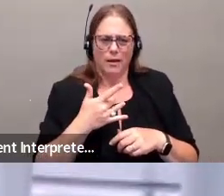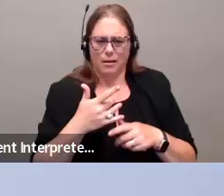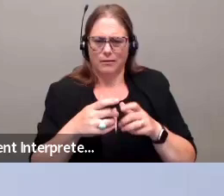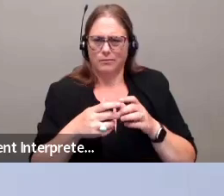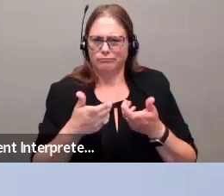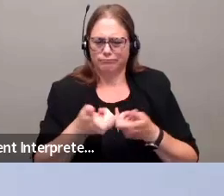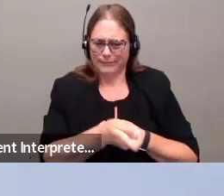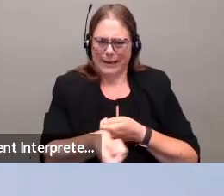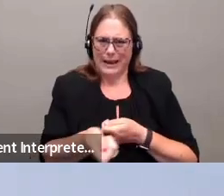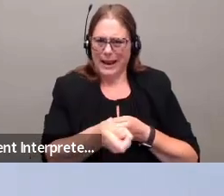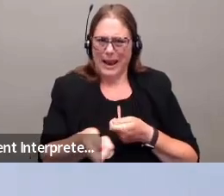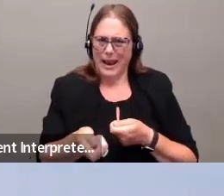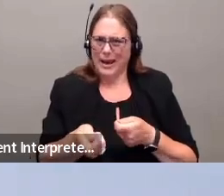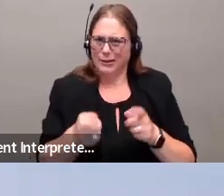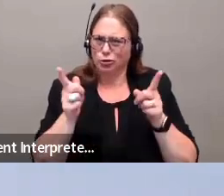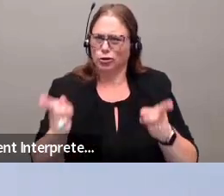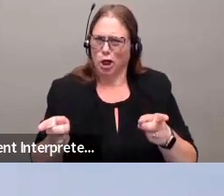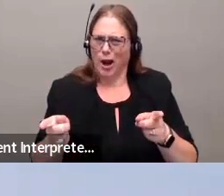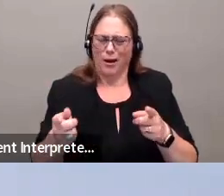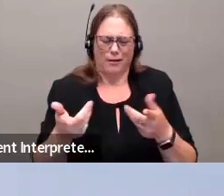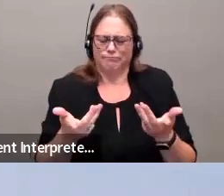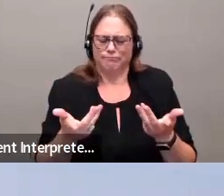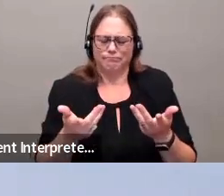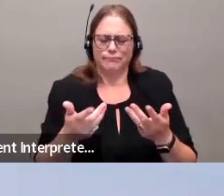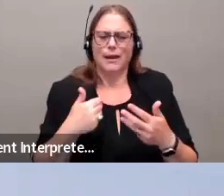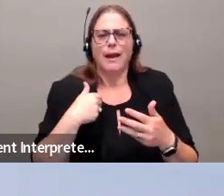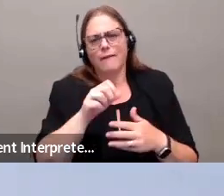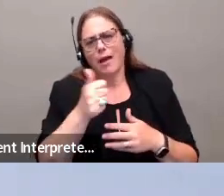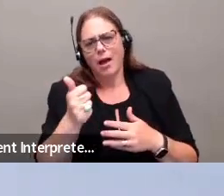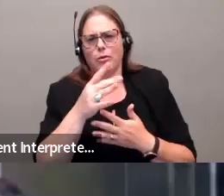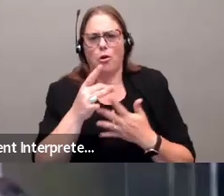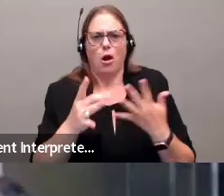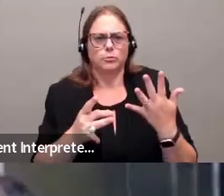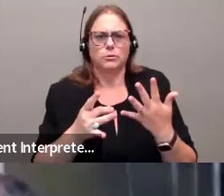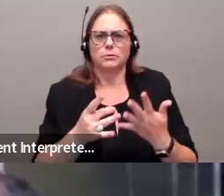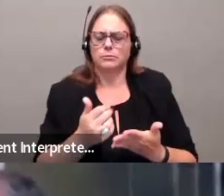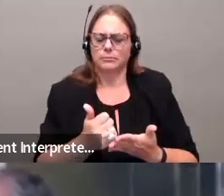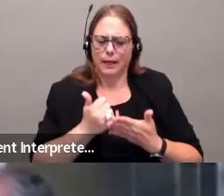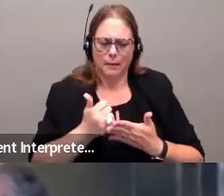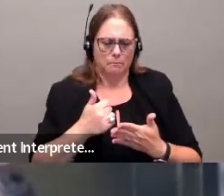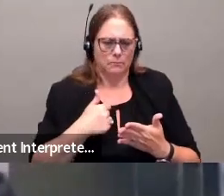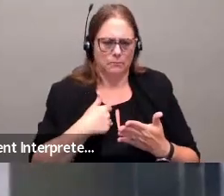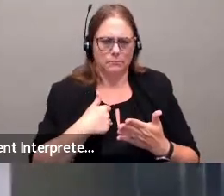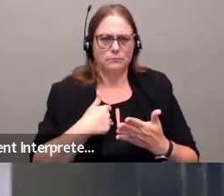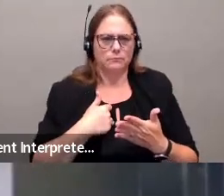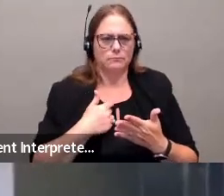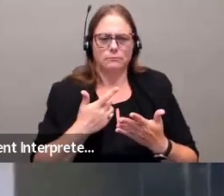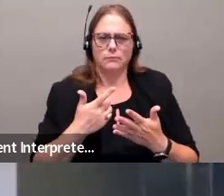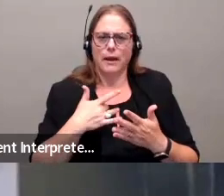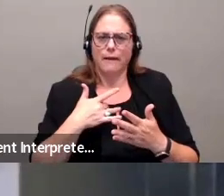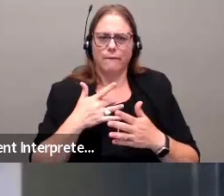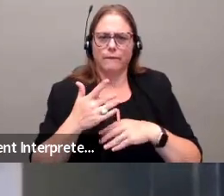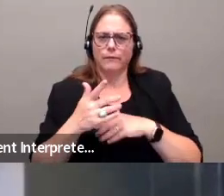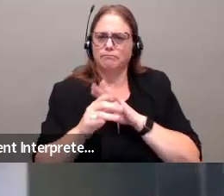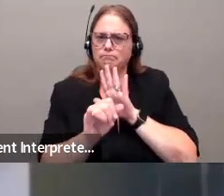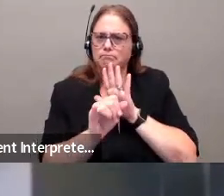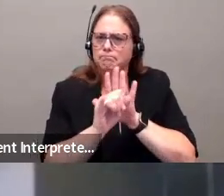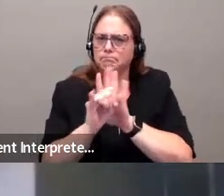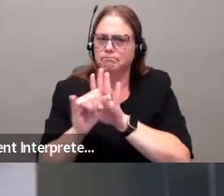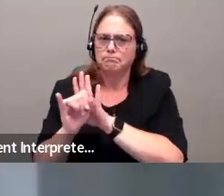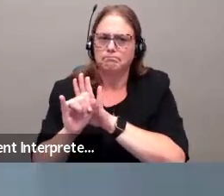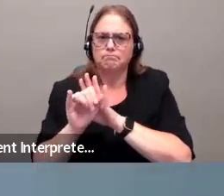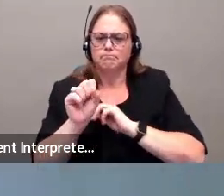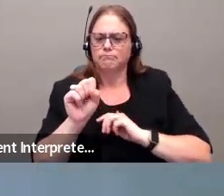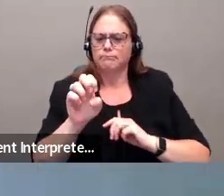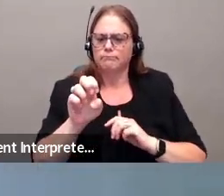a lot of people, but having another option to guide you with sensors is really helpful to address the